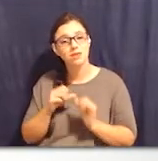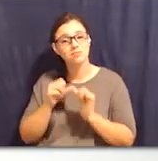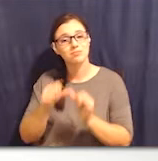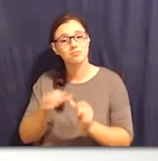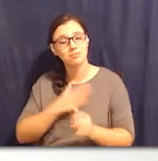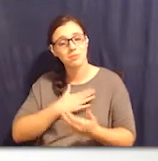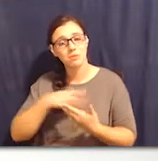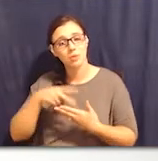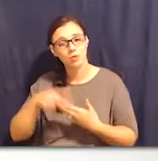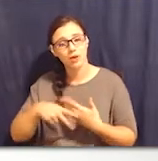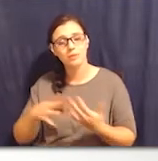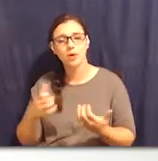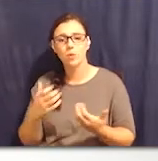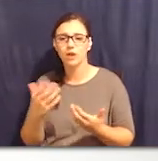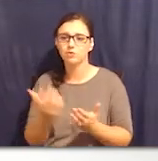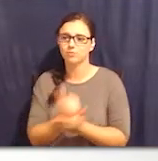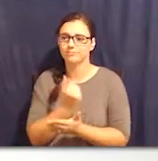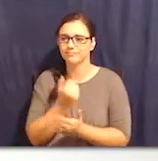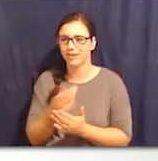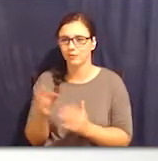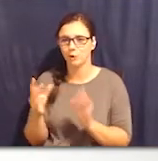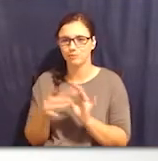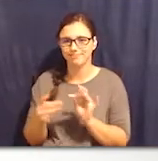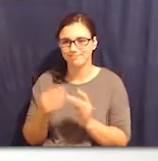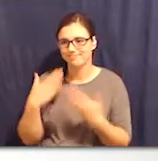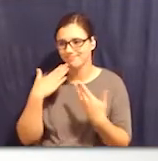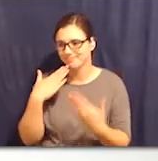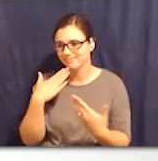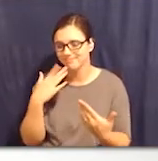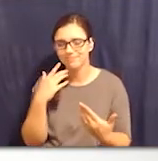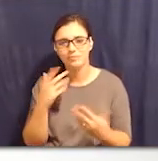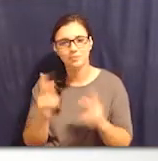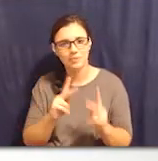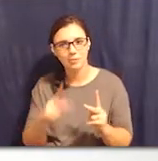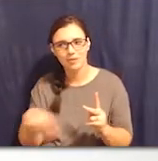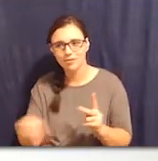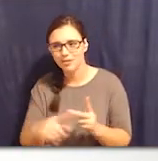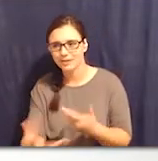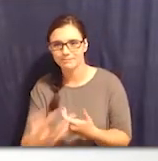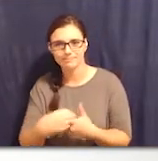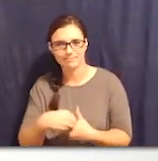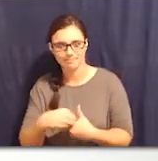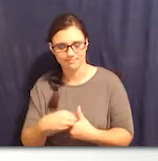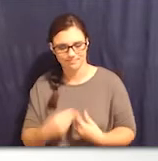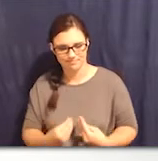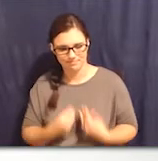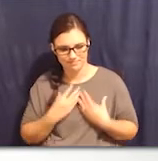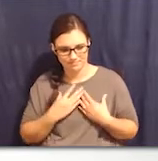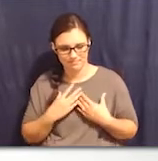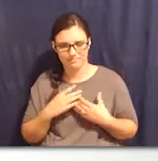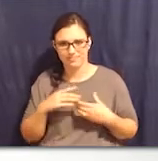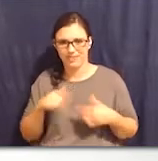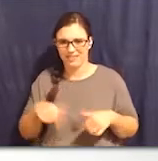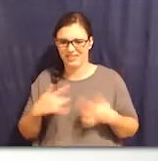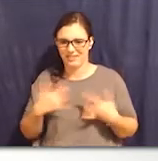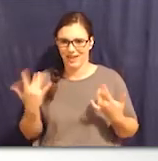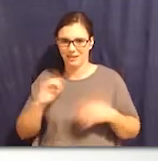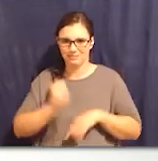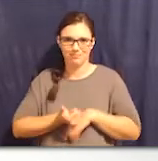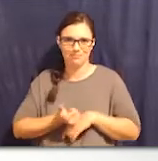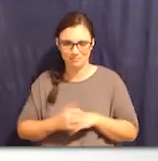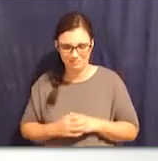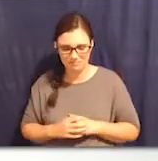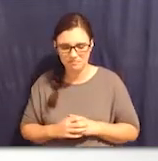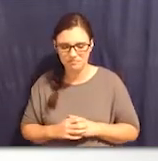it. Before I go on with my program, I'd like to say a few words of thanks to several people who were instrumental